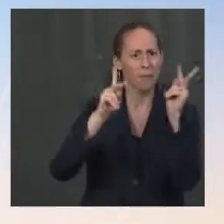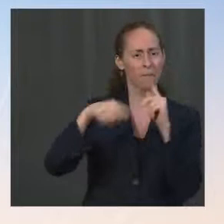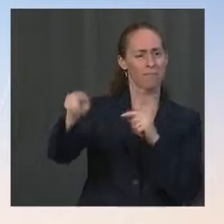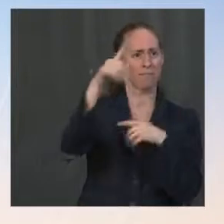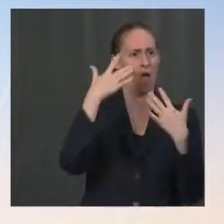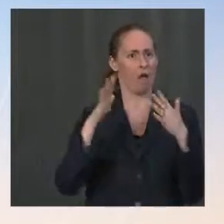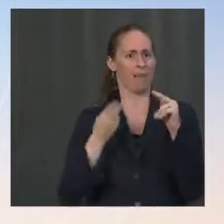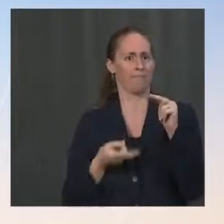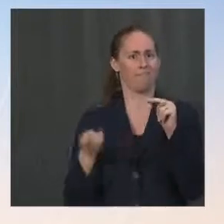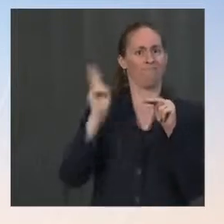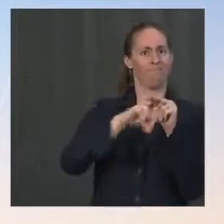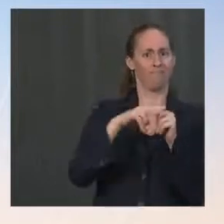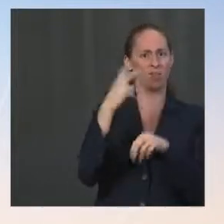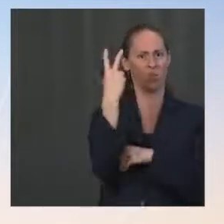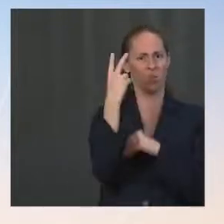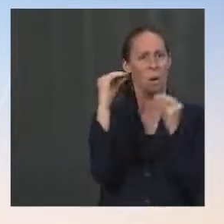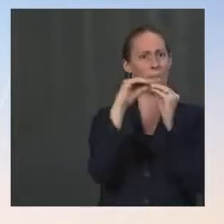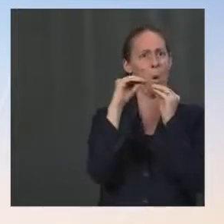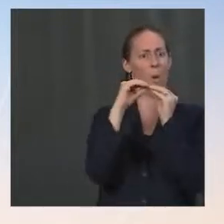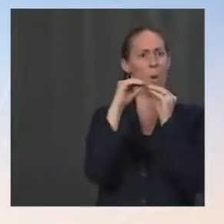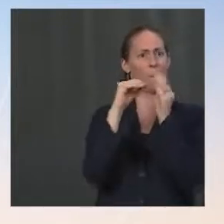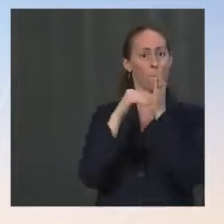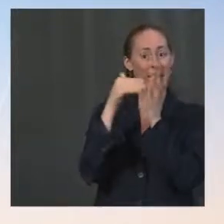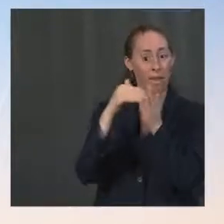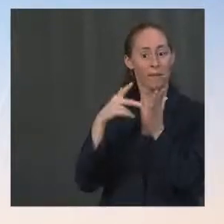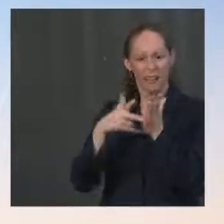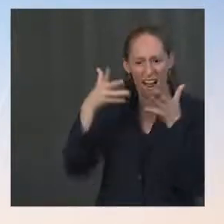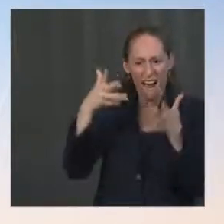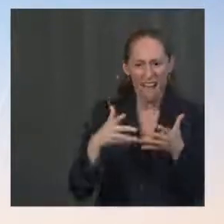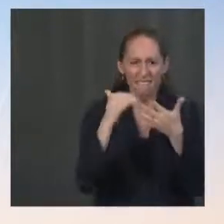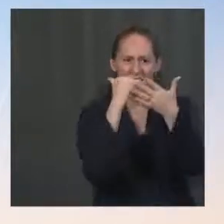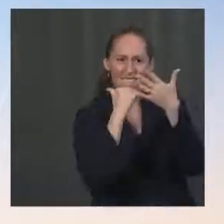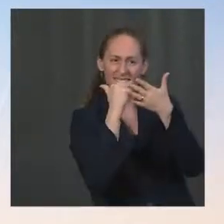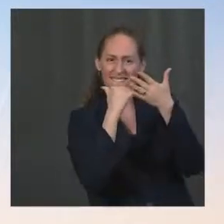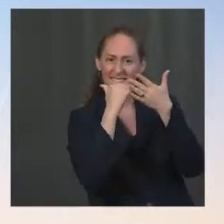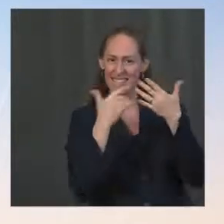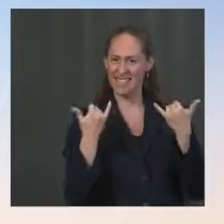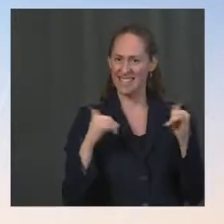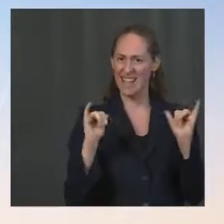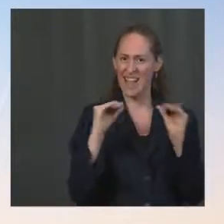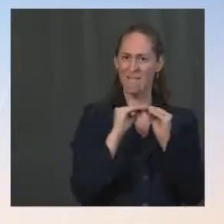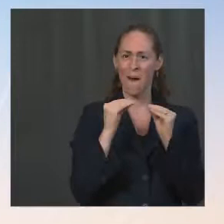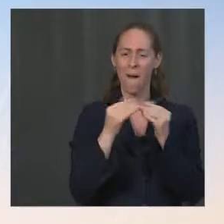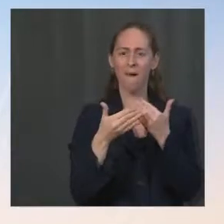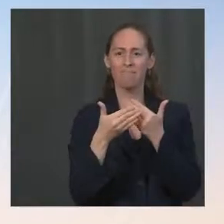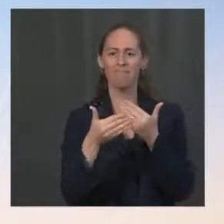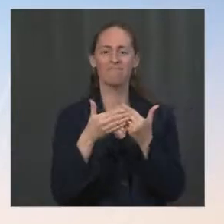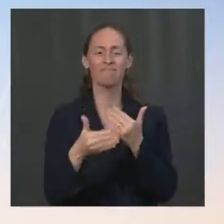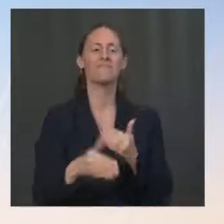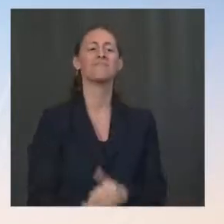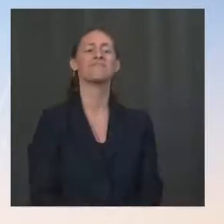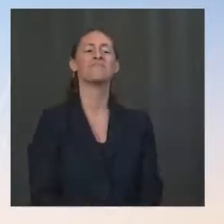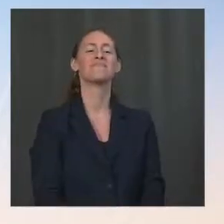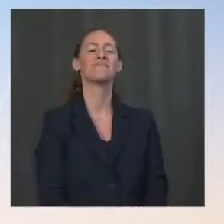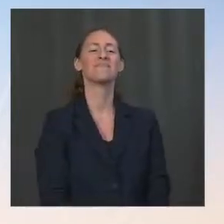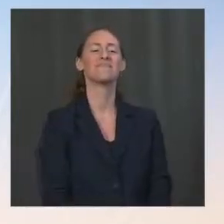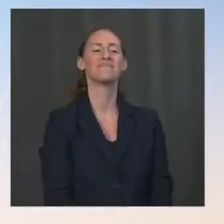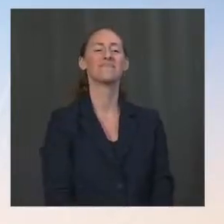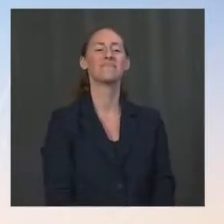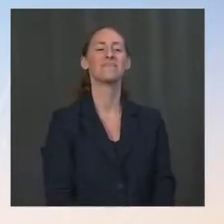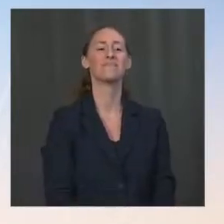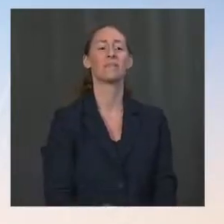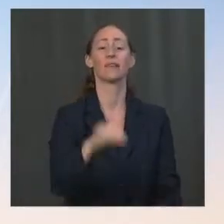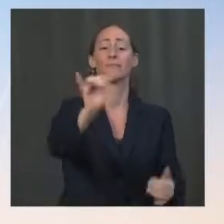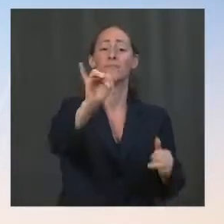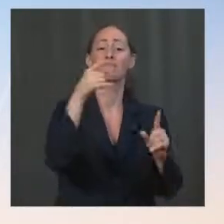July, with several days still left to go to add to that total. Importantly, we've now hit a major milestone in our effort to vaccinate adolescents at a